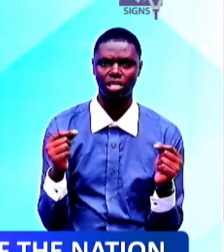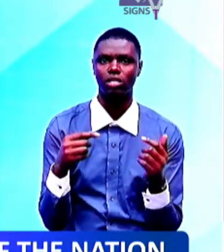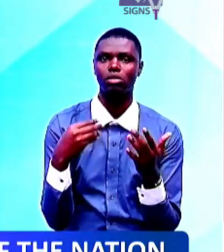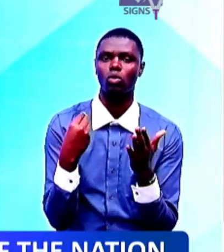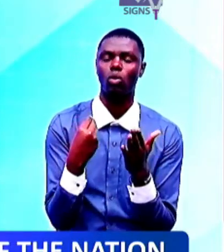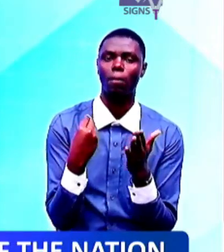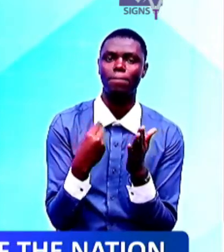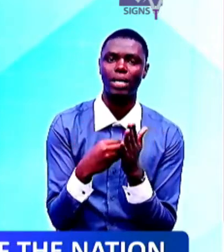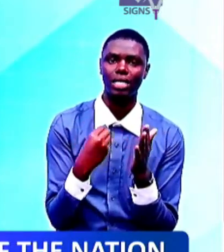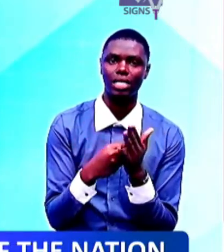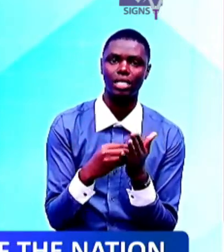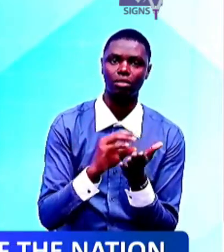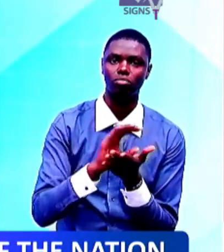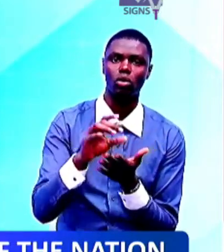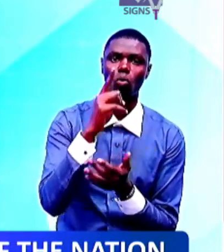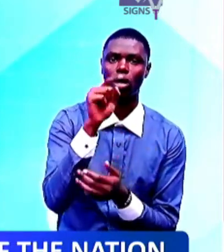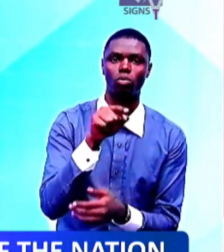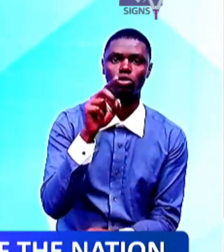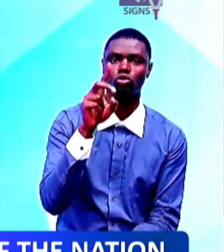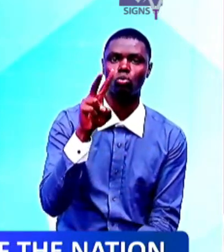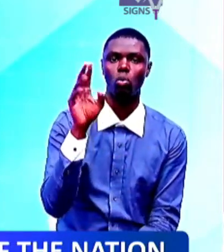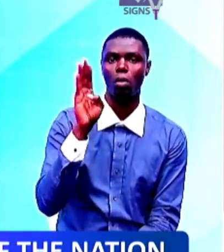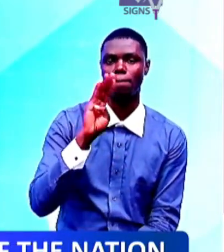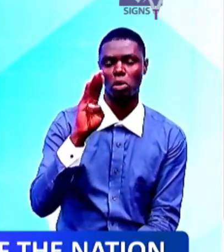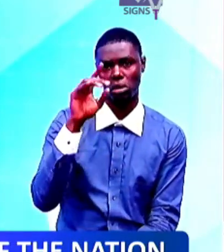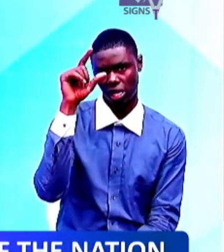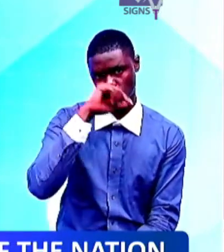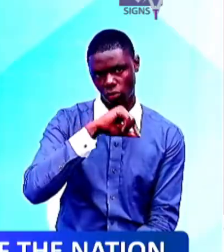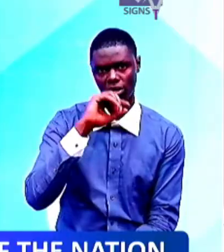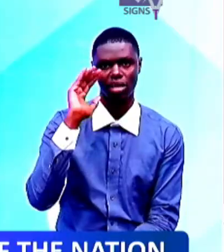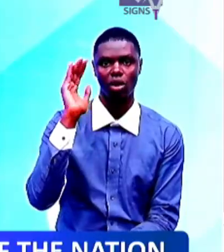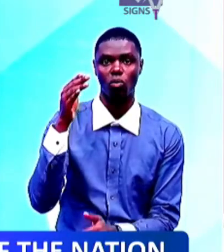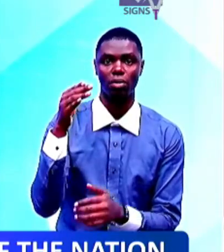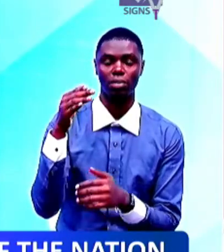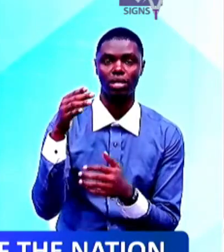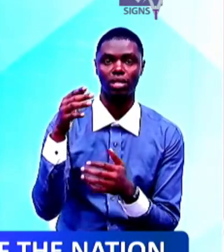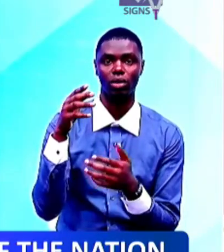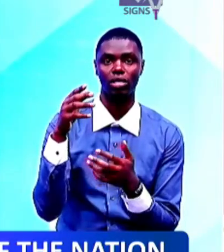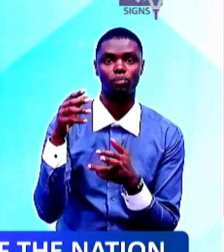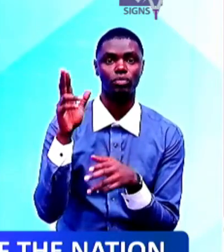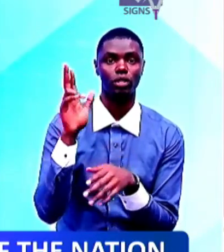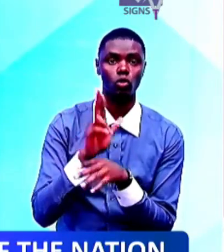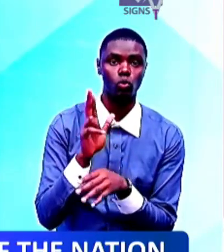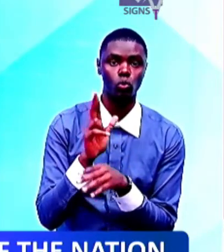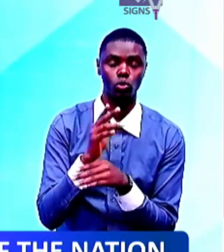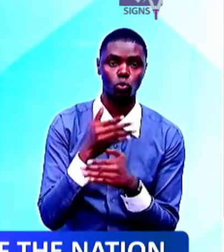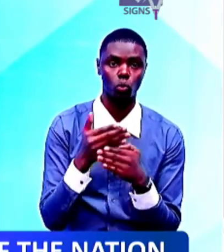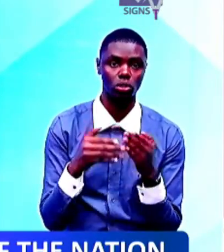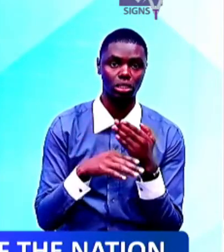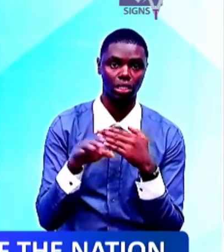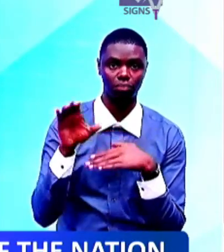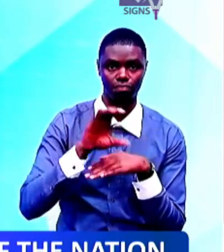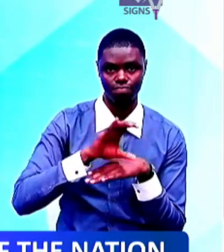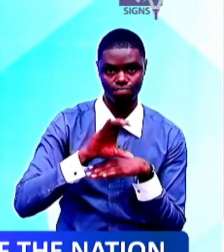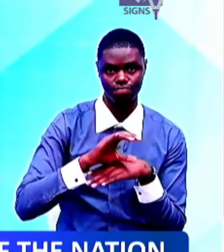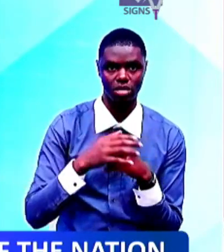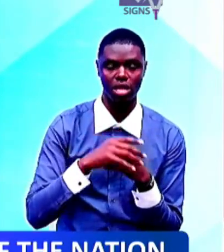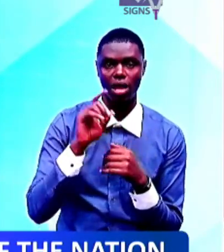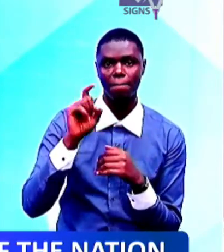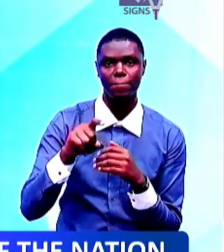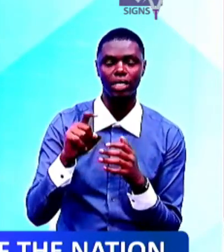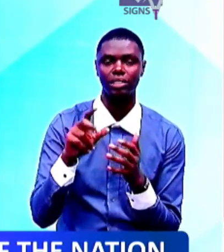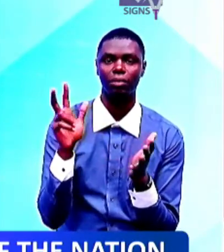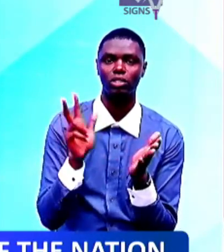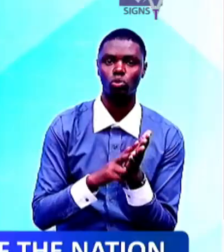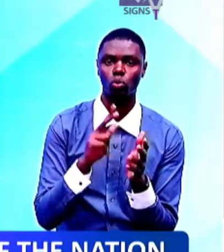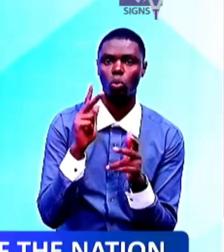church, 1.2 billion is not a small amount of money. Assuming that it was going to be the one that be used to construct the church, it has to go through